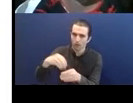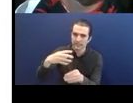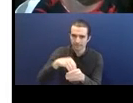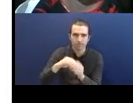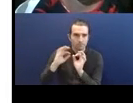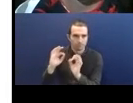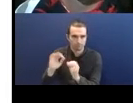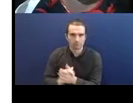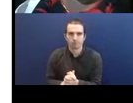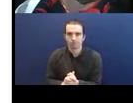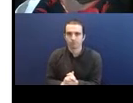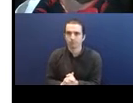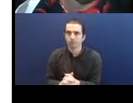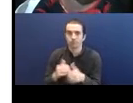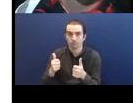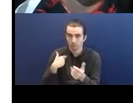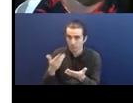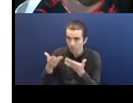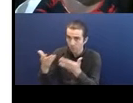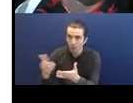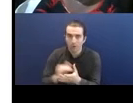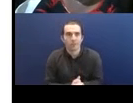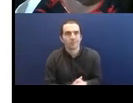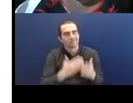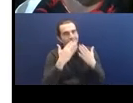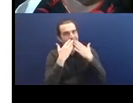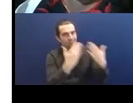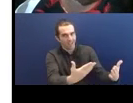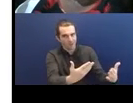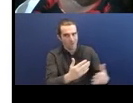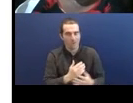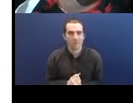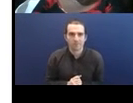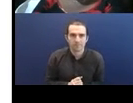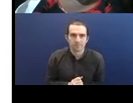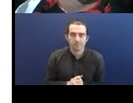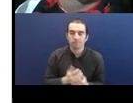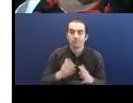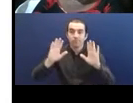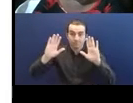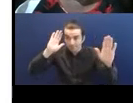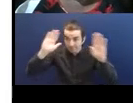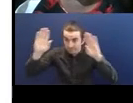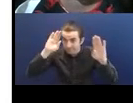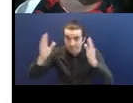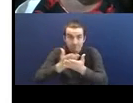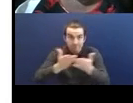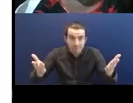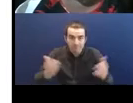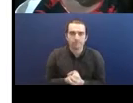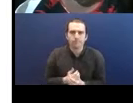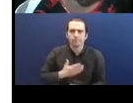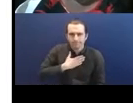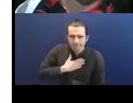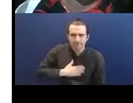module. For introducing the module on inclusive education, I will start by giving a